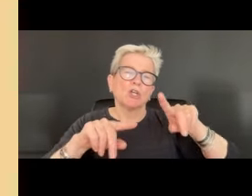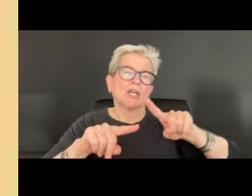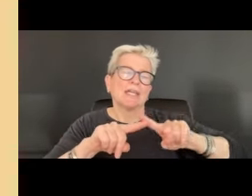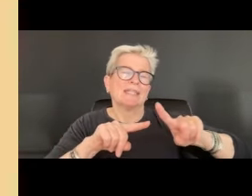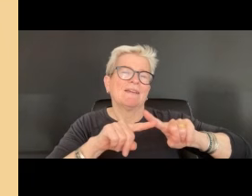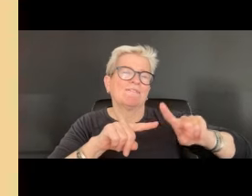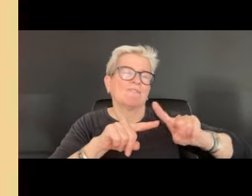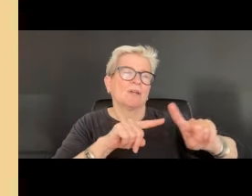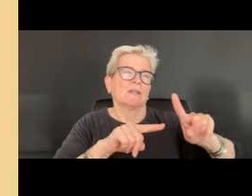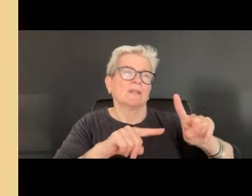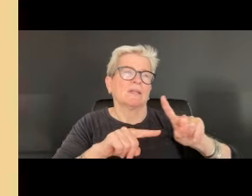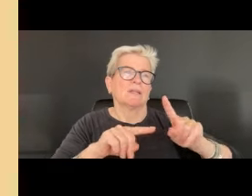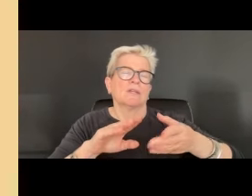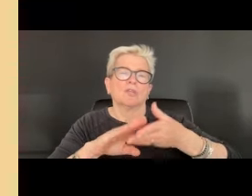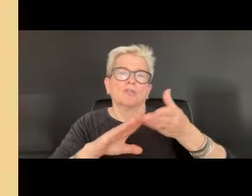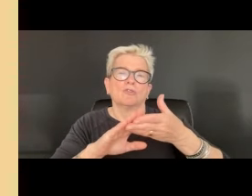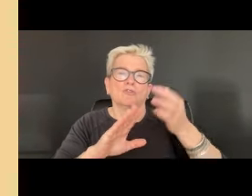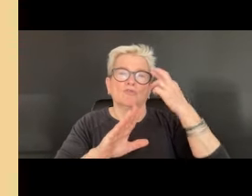growth.